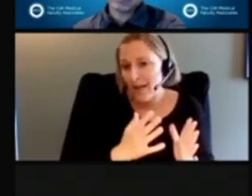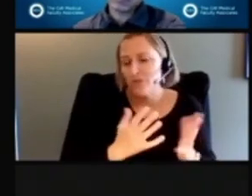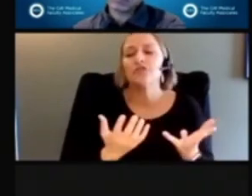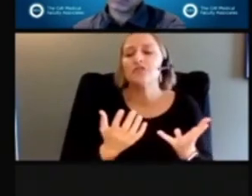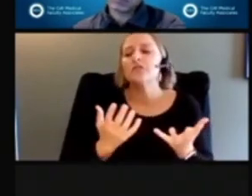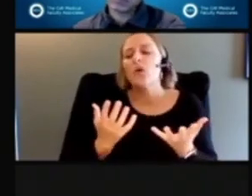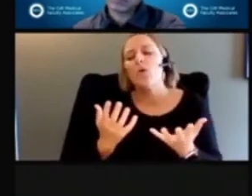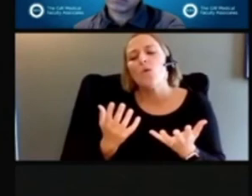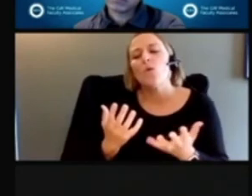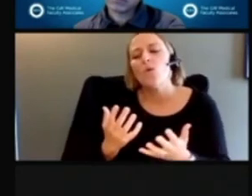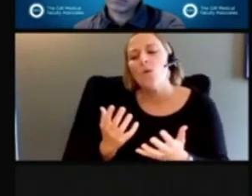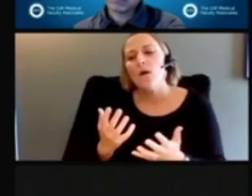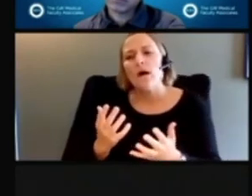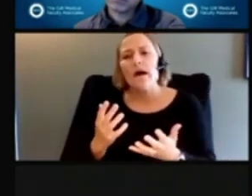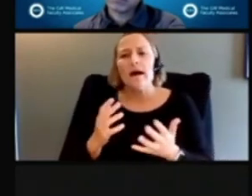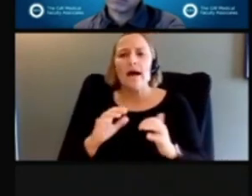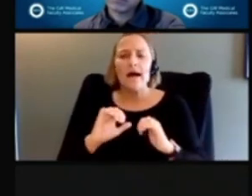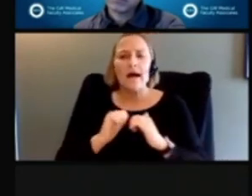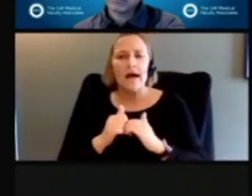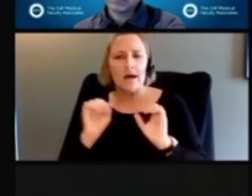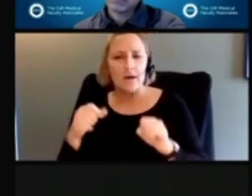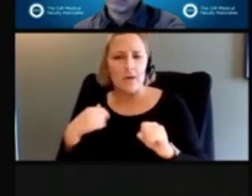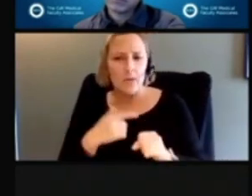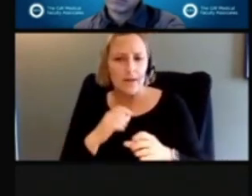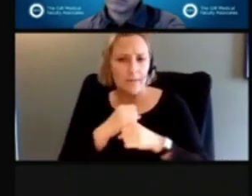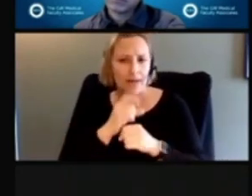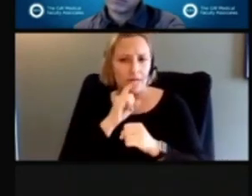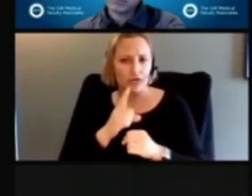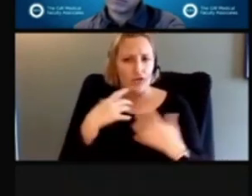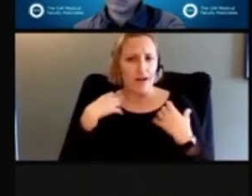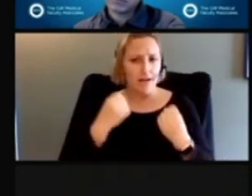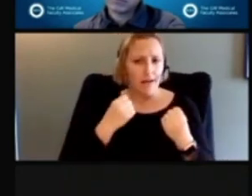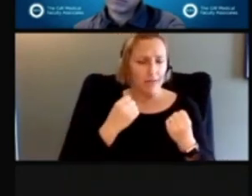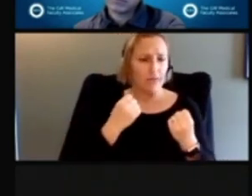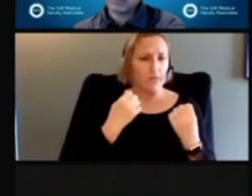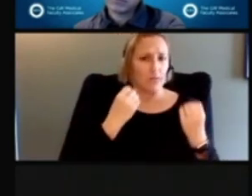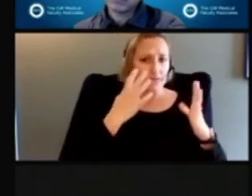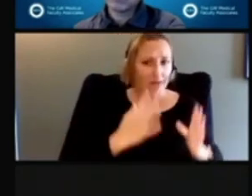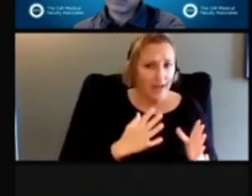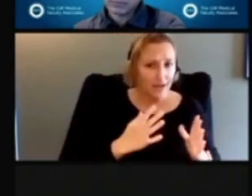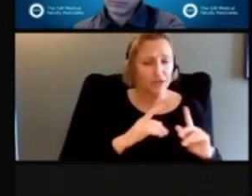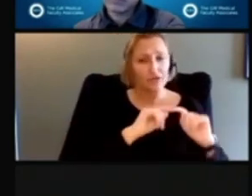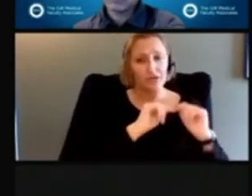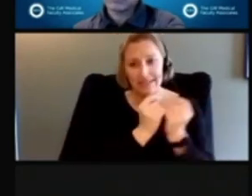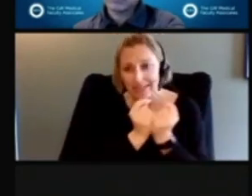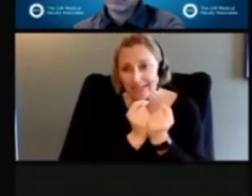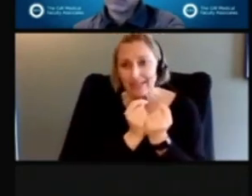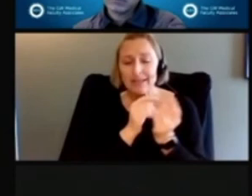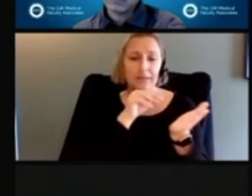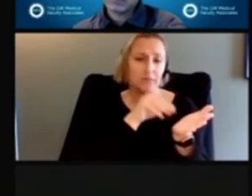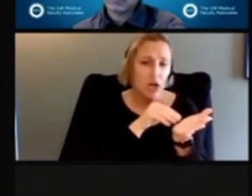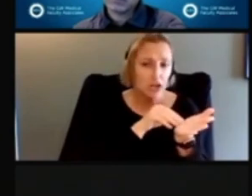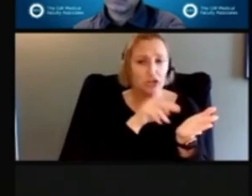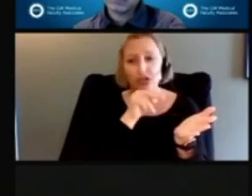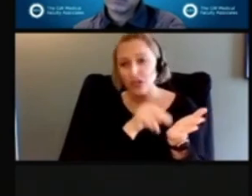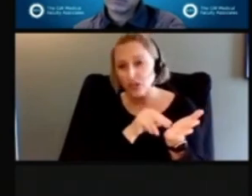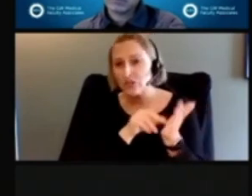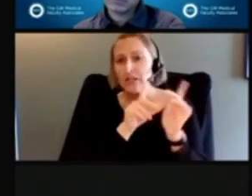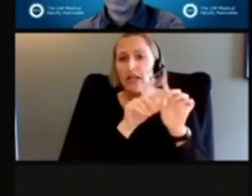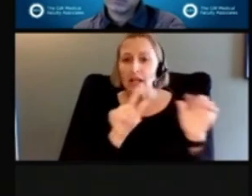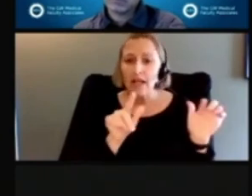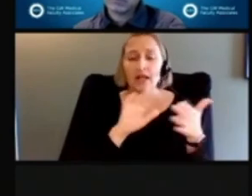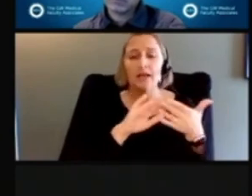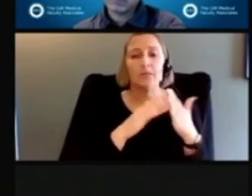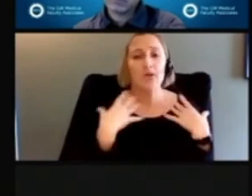healthcare providers and healthcare teams in the largest sense, right, from the medical assistants, the physicians, to registered nurses, even